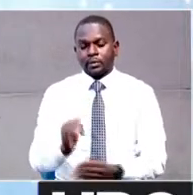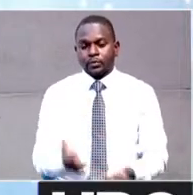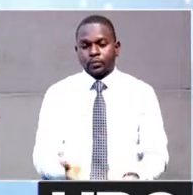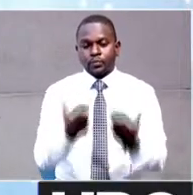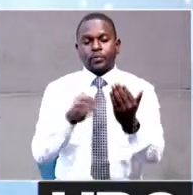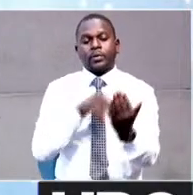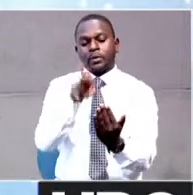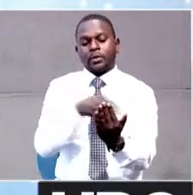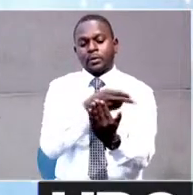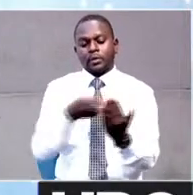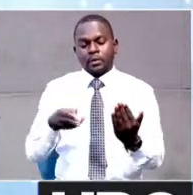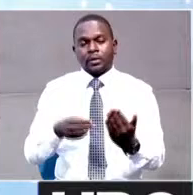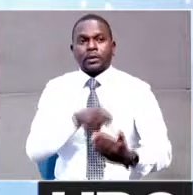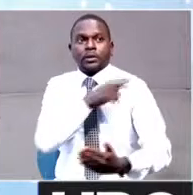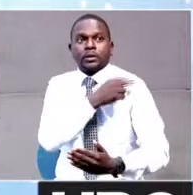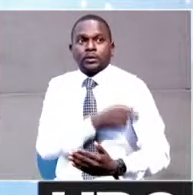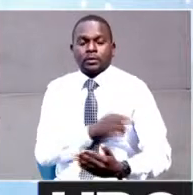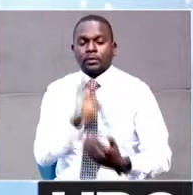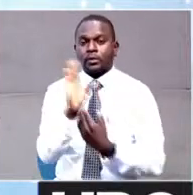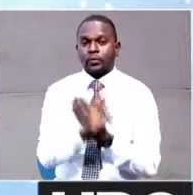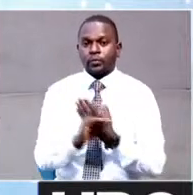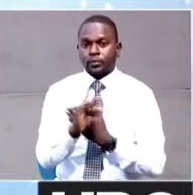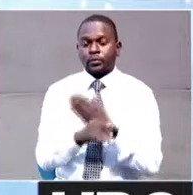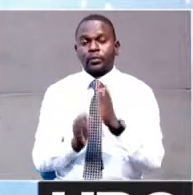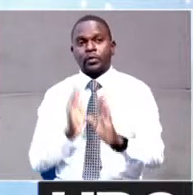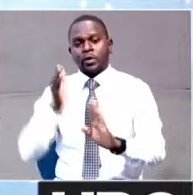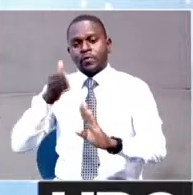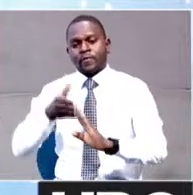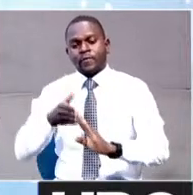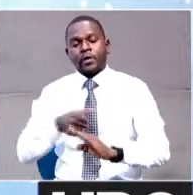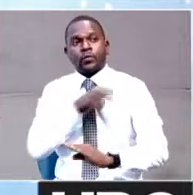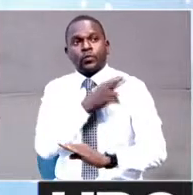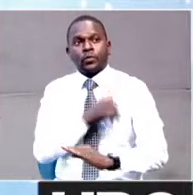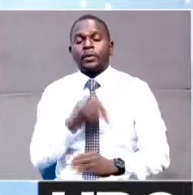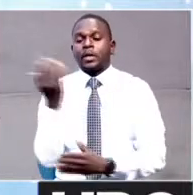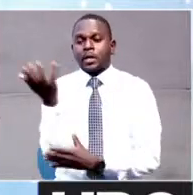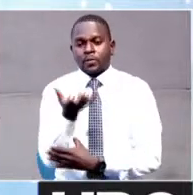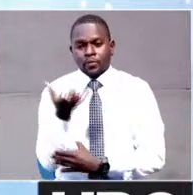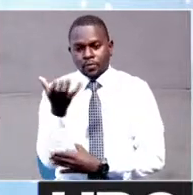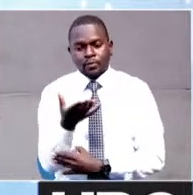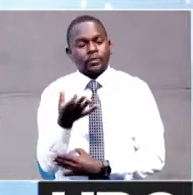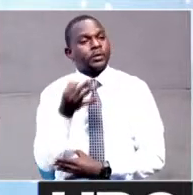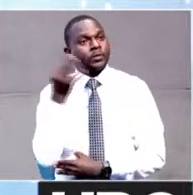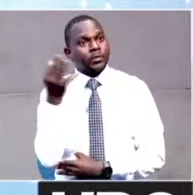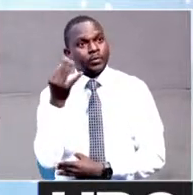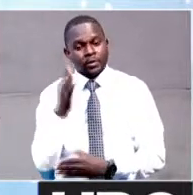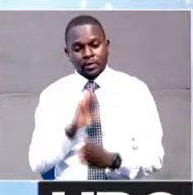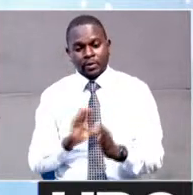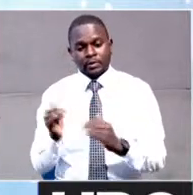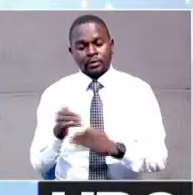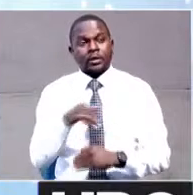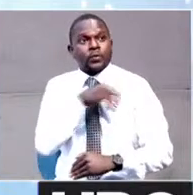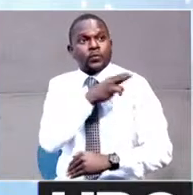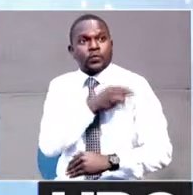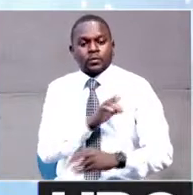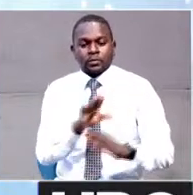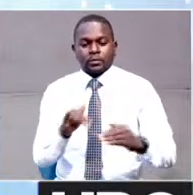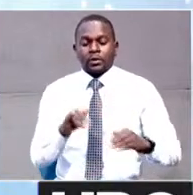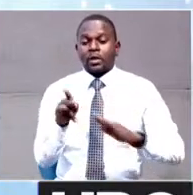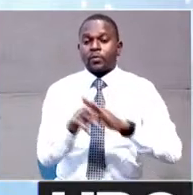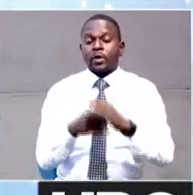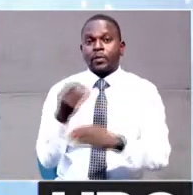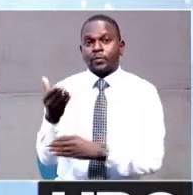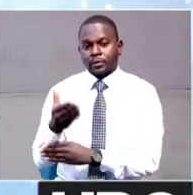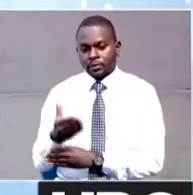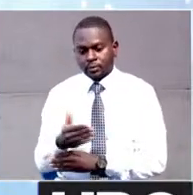Iganga District Hospital to a regional referral hospital after assessing the number of patients accessing the facility. The Premier was